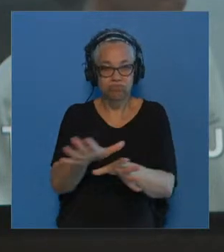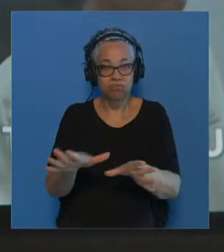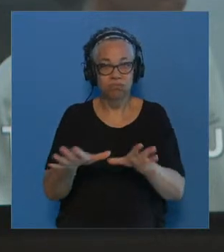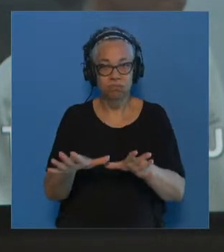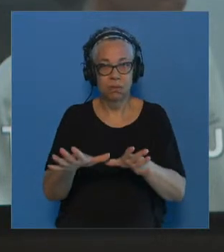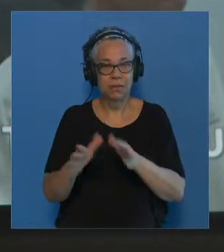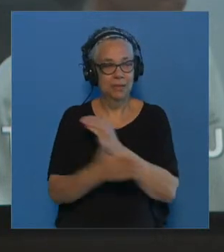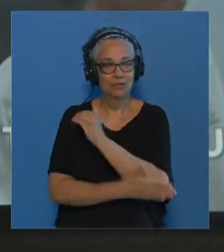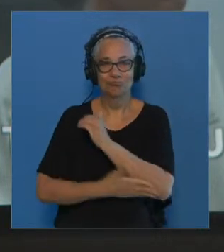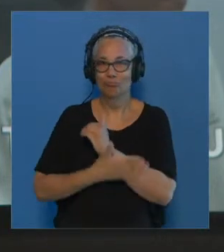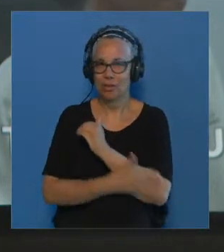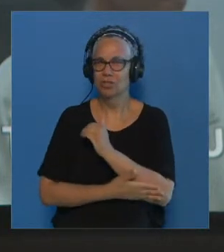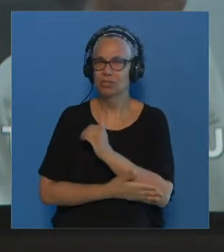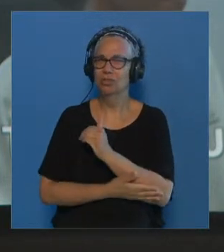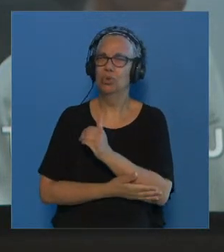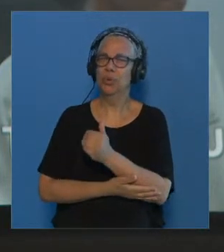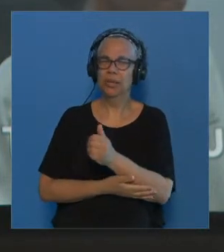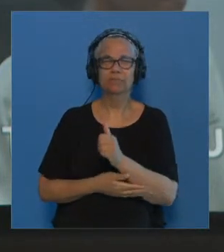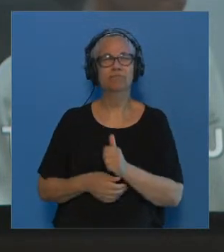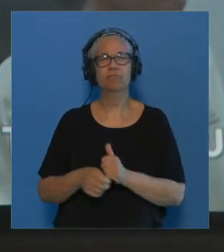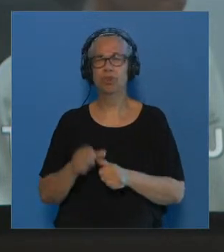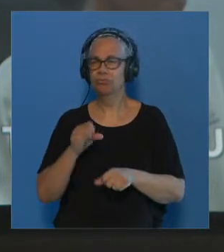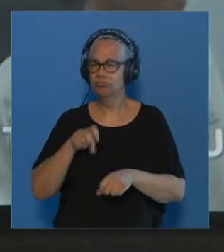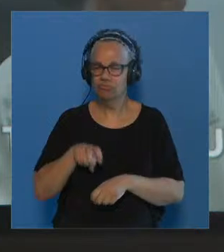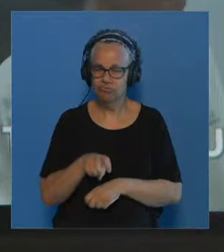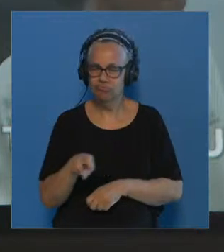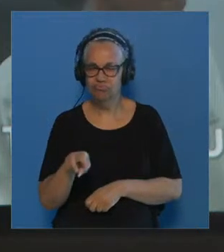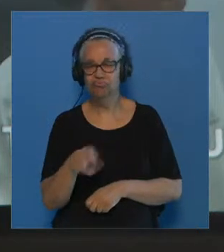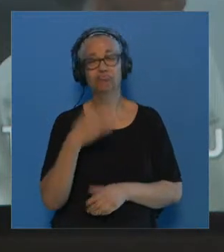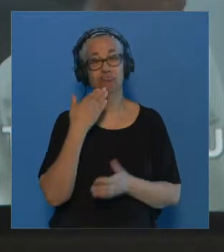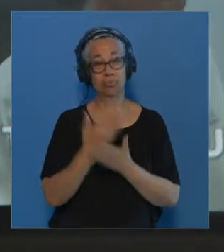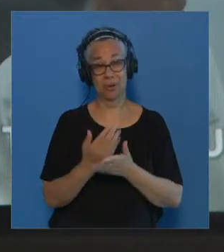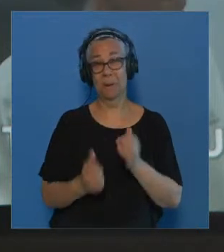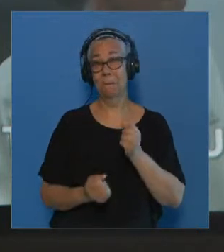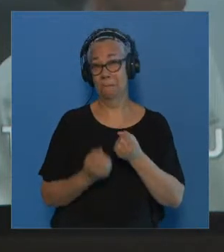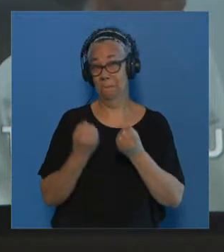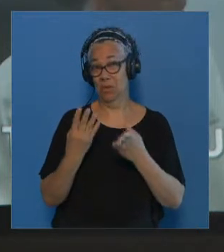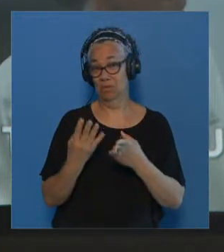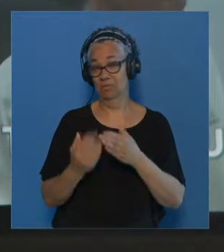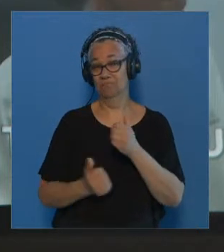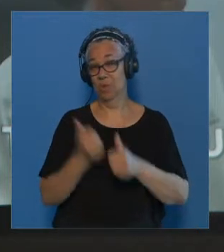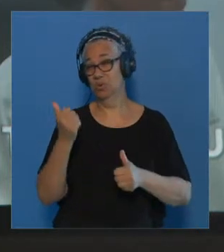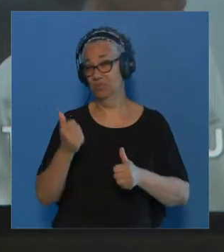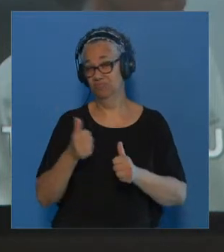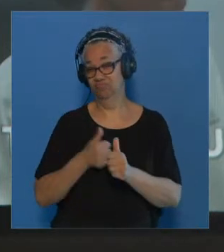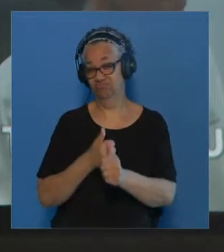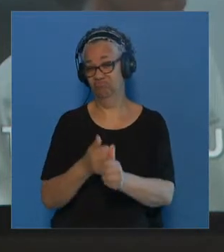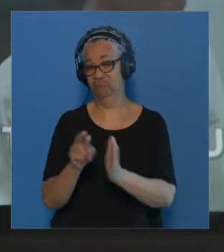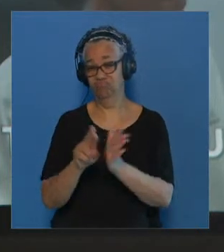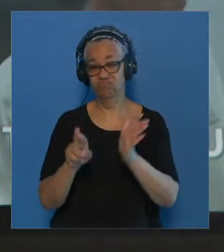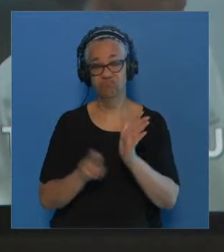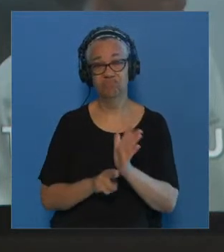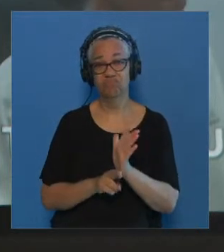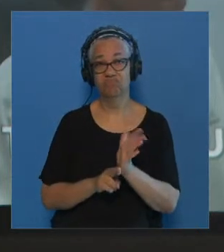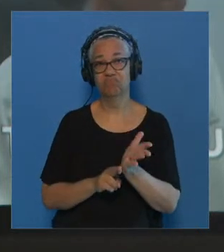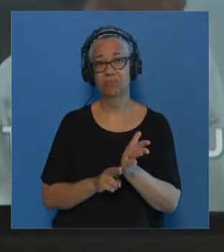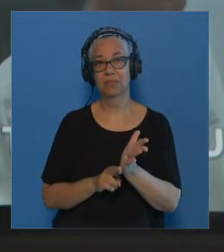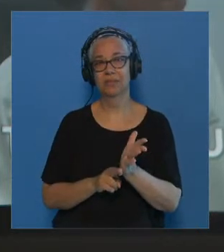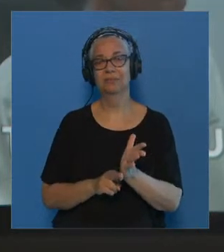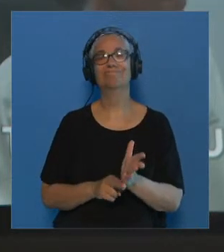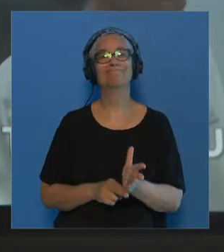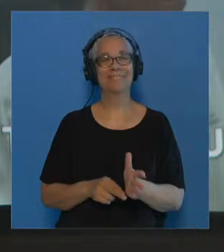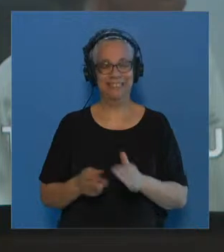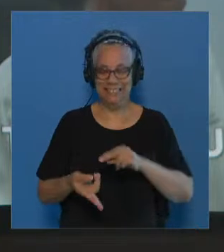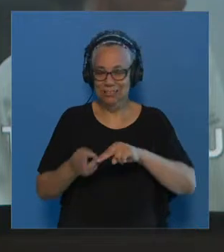have navigated very well. Most of us have followed the rules and the health protocols put in place. And of course,